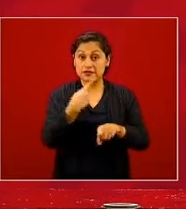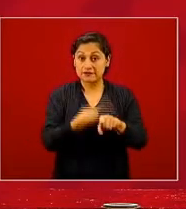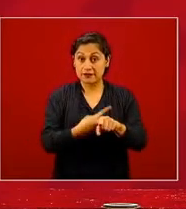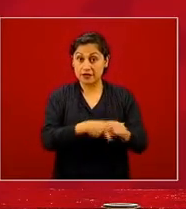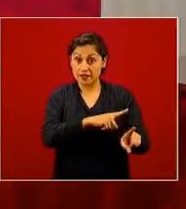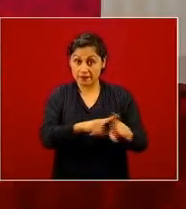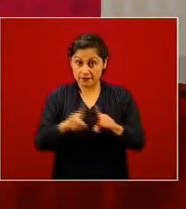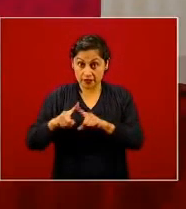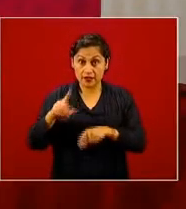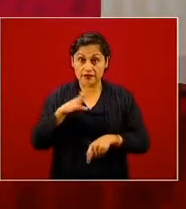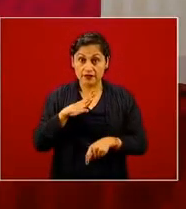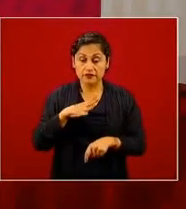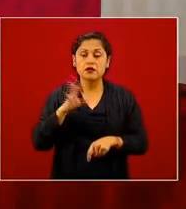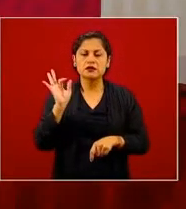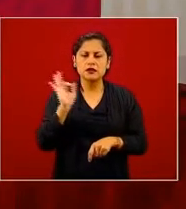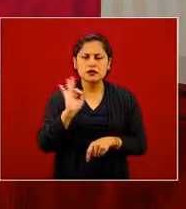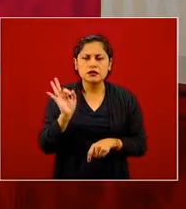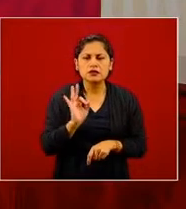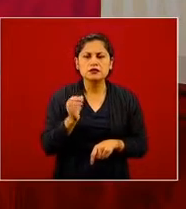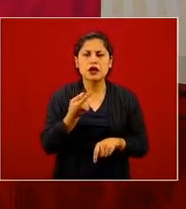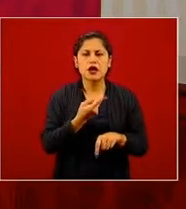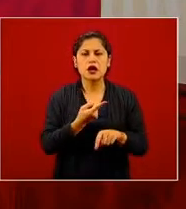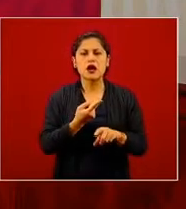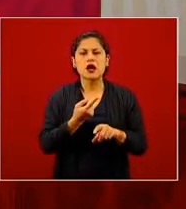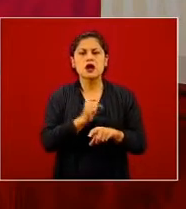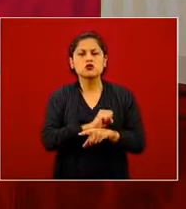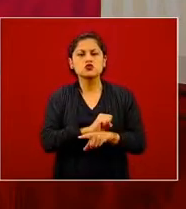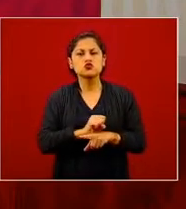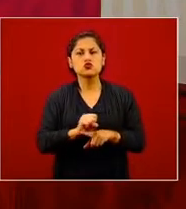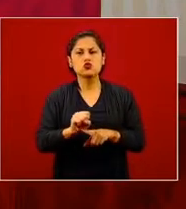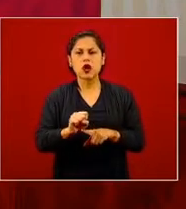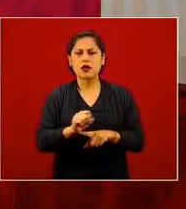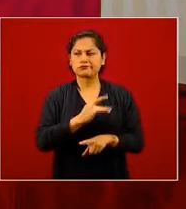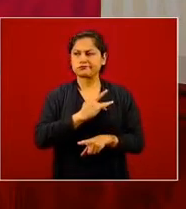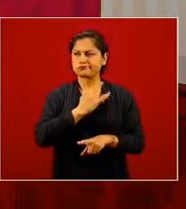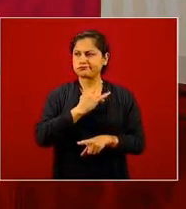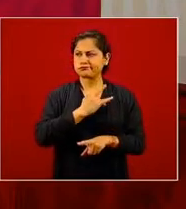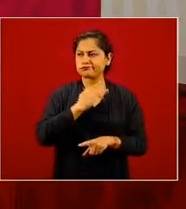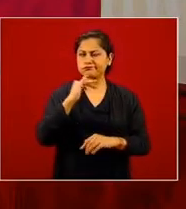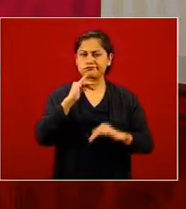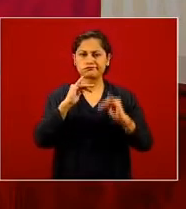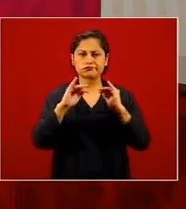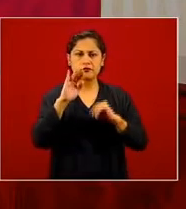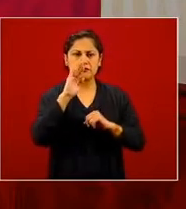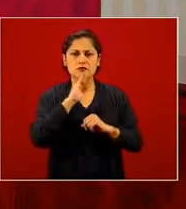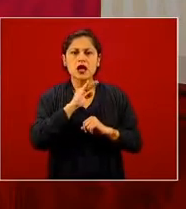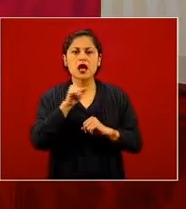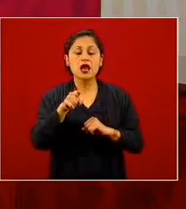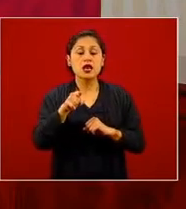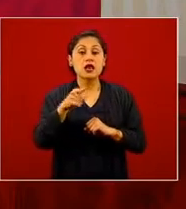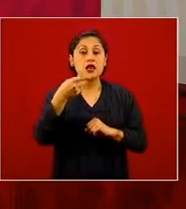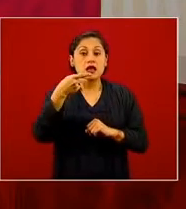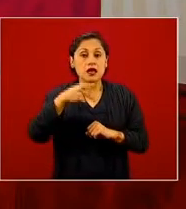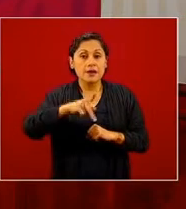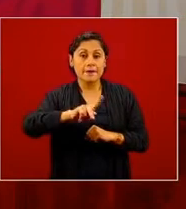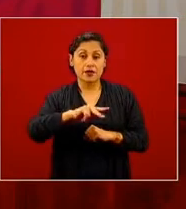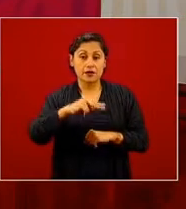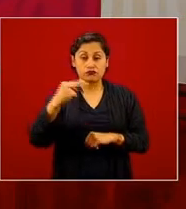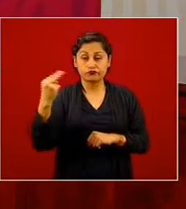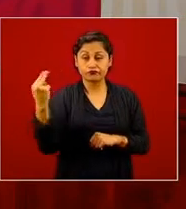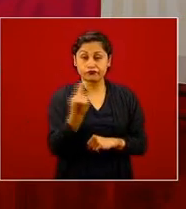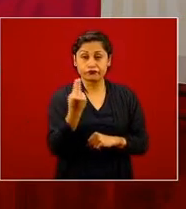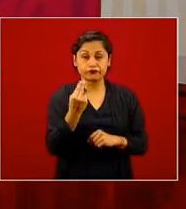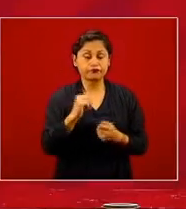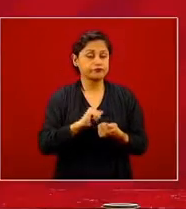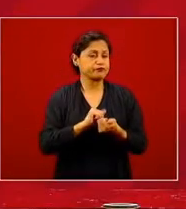So in these people, amongst these people, it can start as a mild disease, and people might consider it necessary to